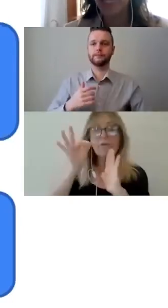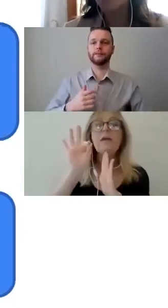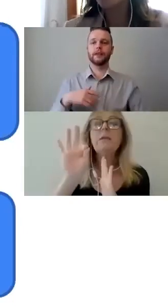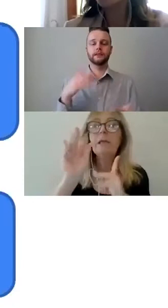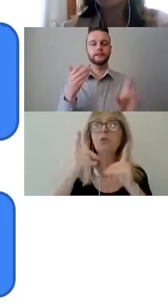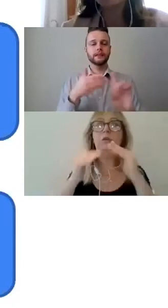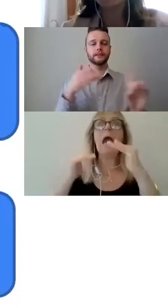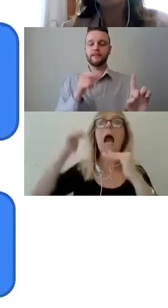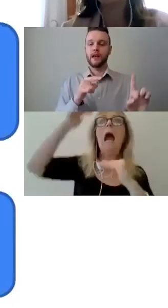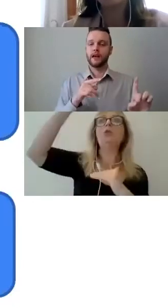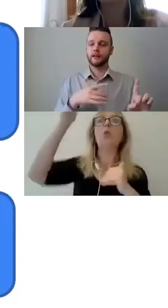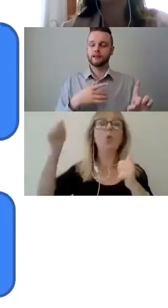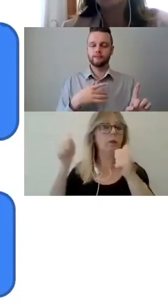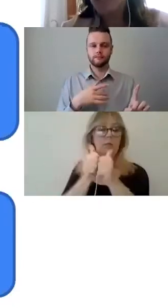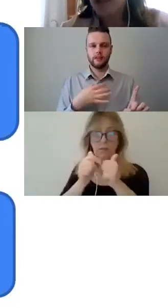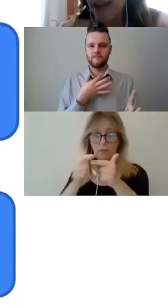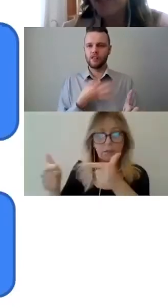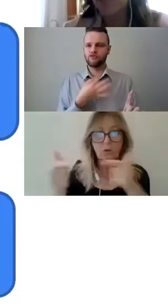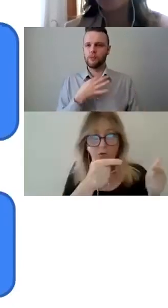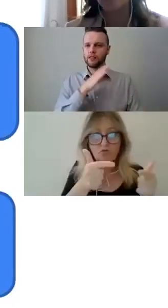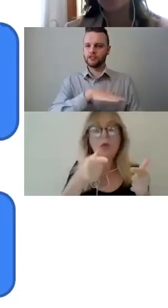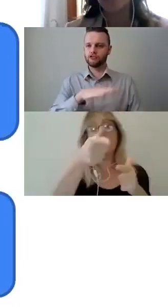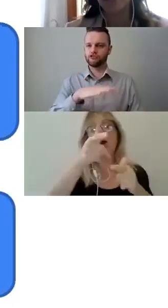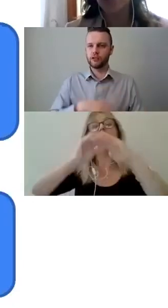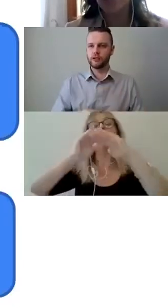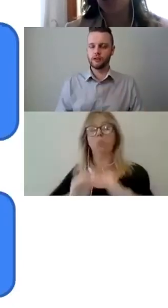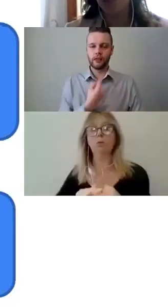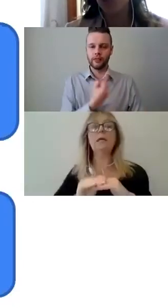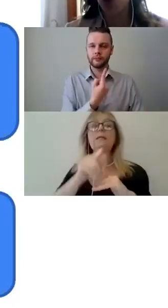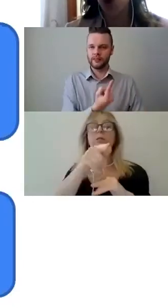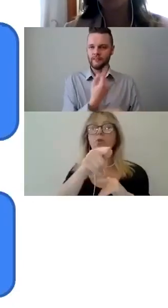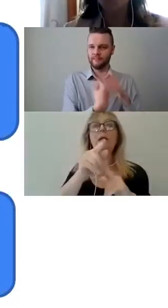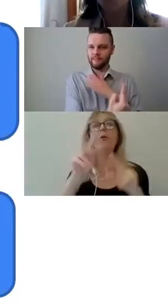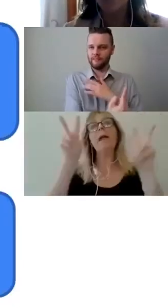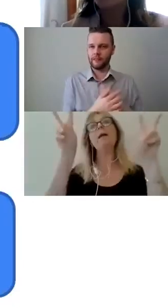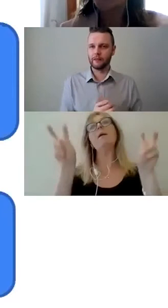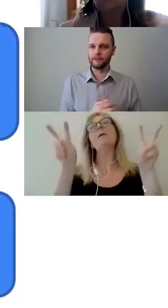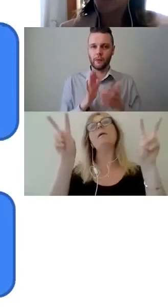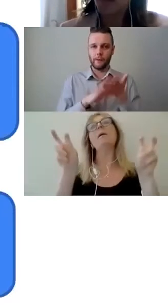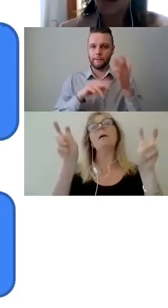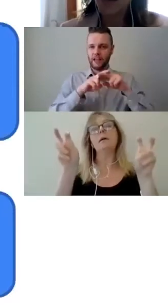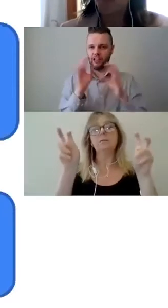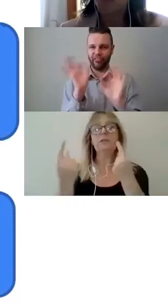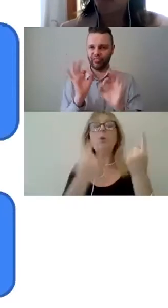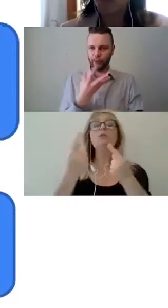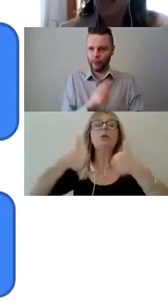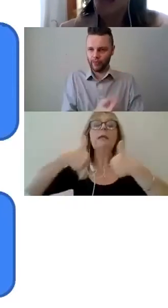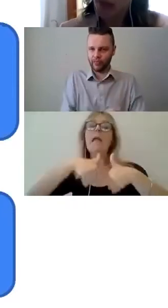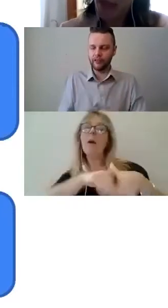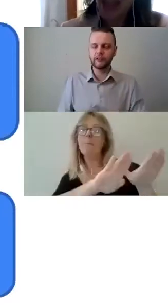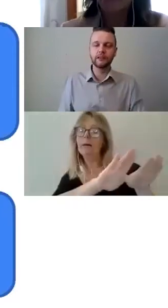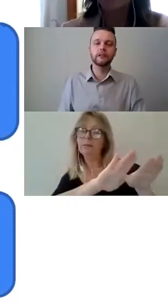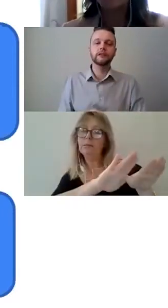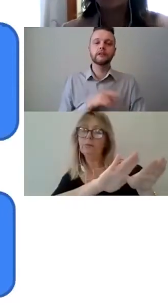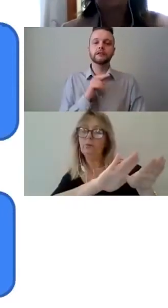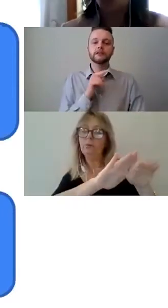as vulnerable children who were unaccompanied without parents. So they could